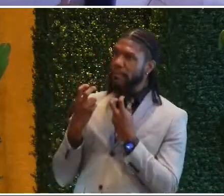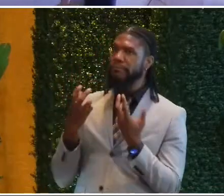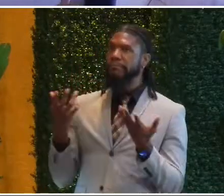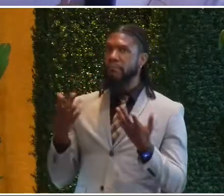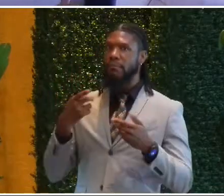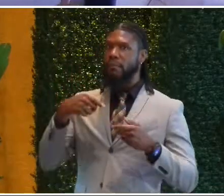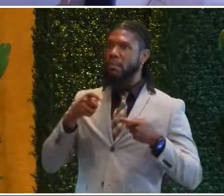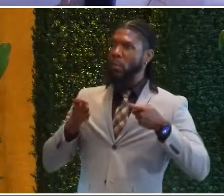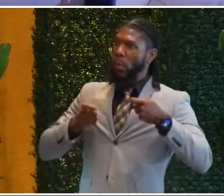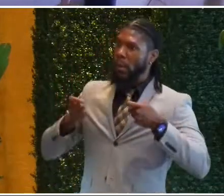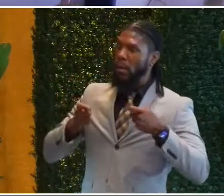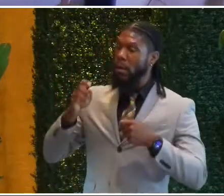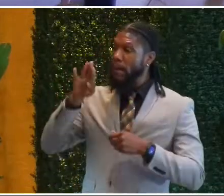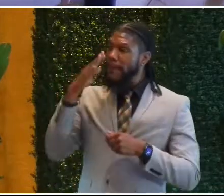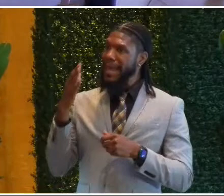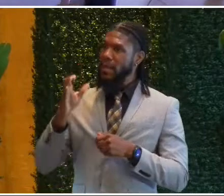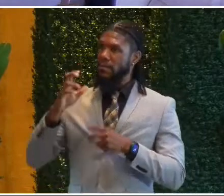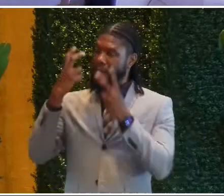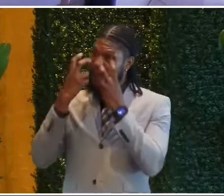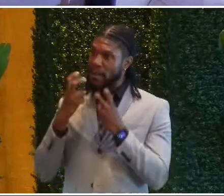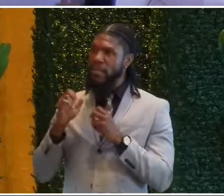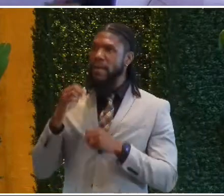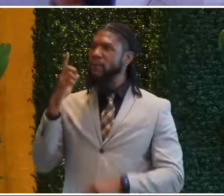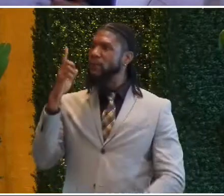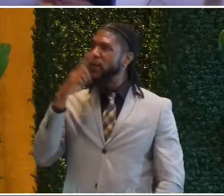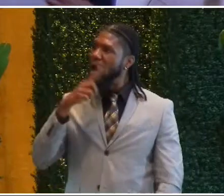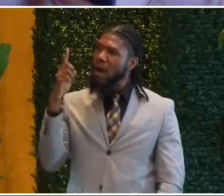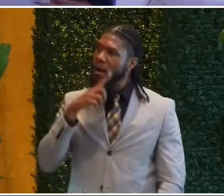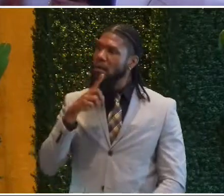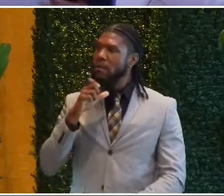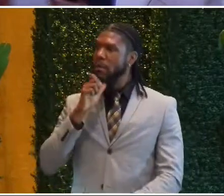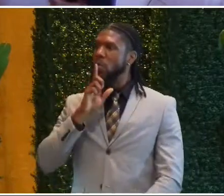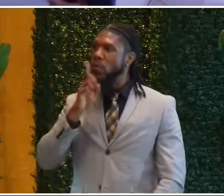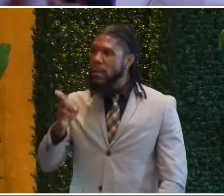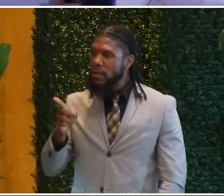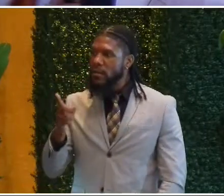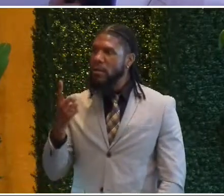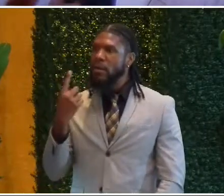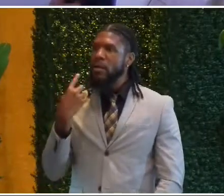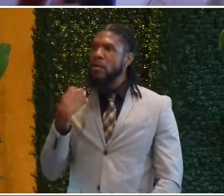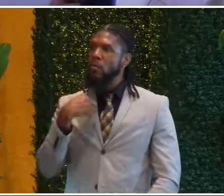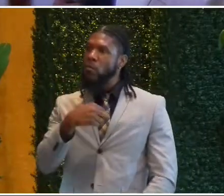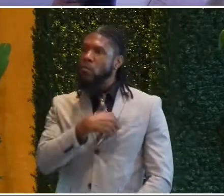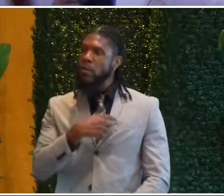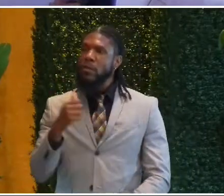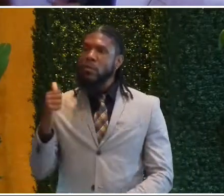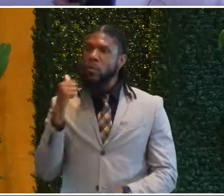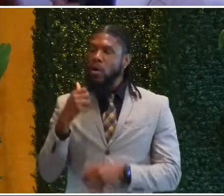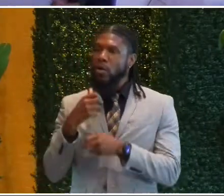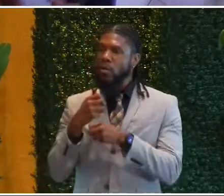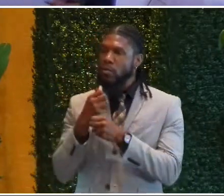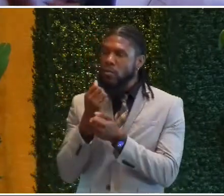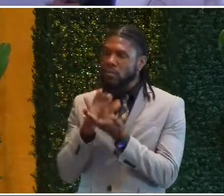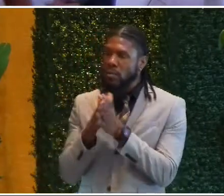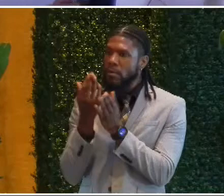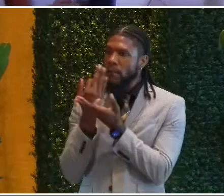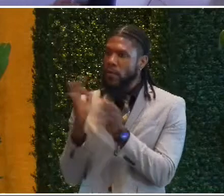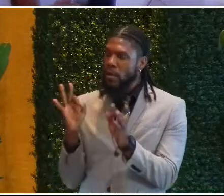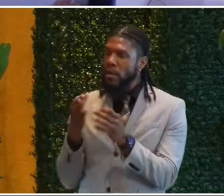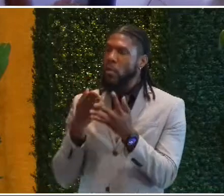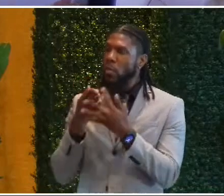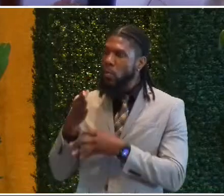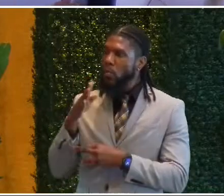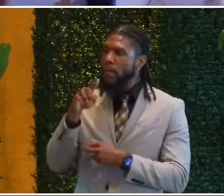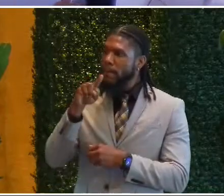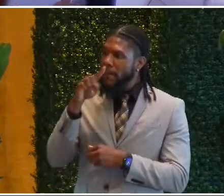Black capitalism is a fraud. We are not going to get free through Black capitalism.